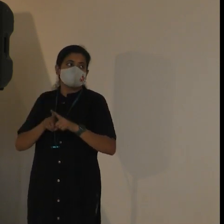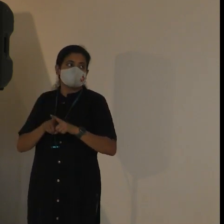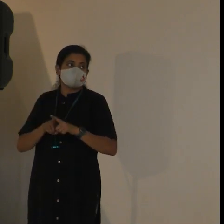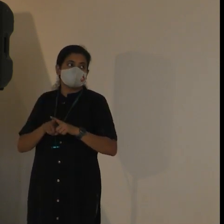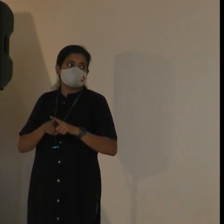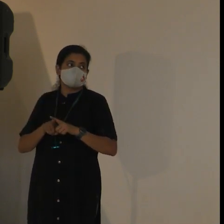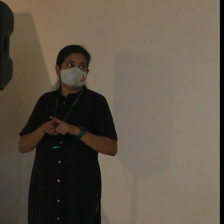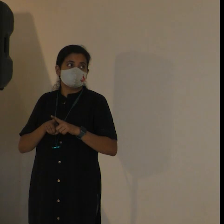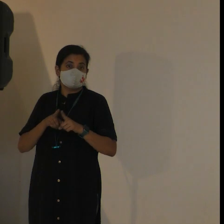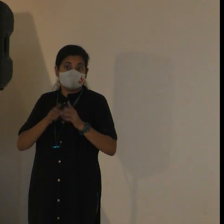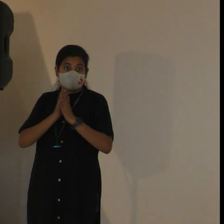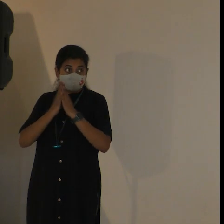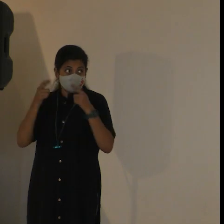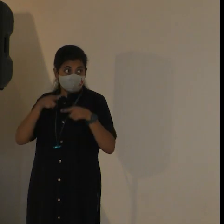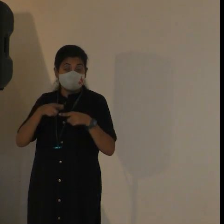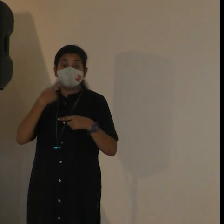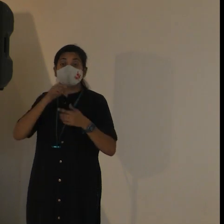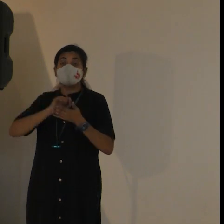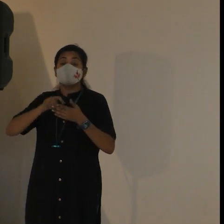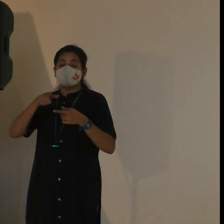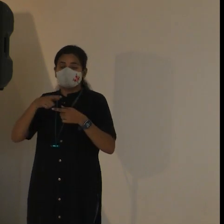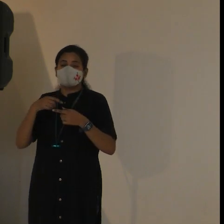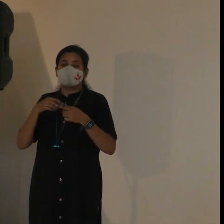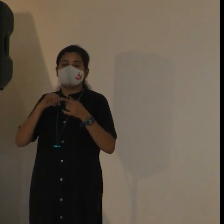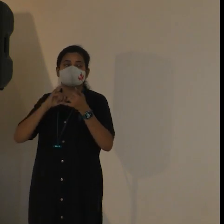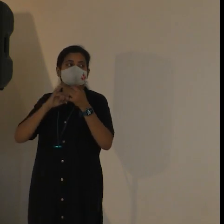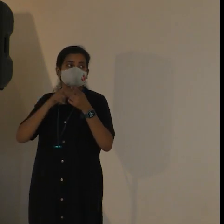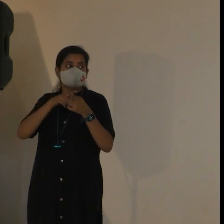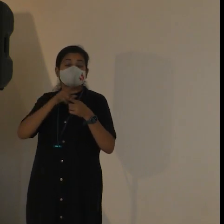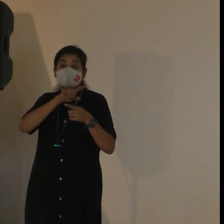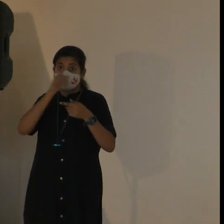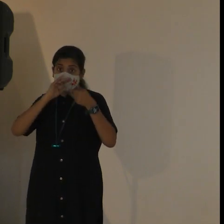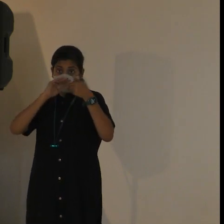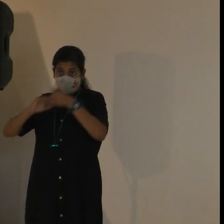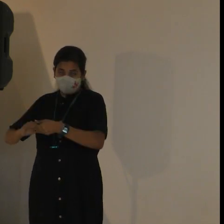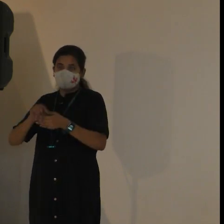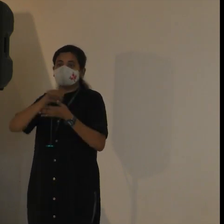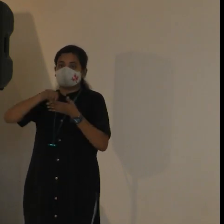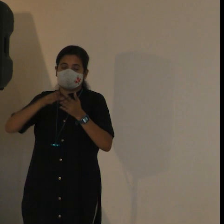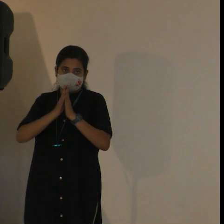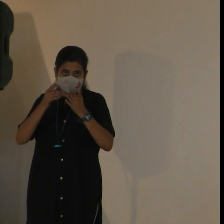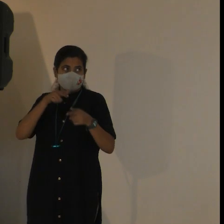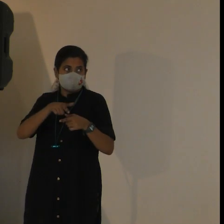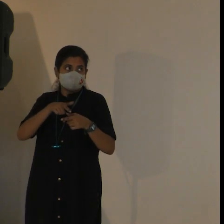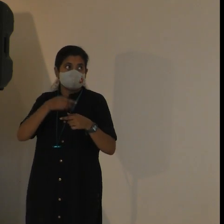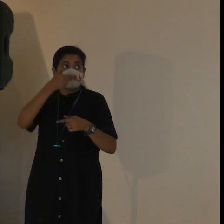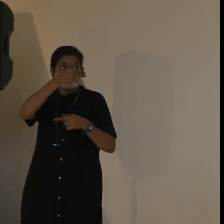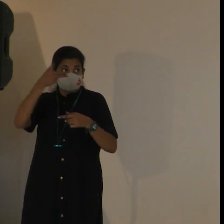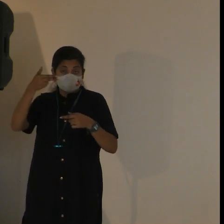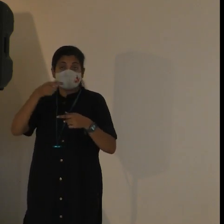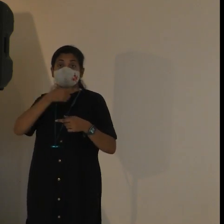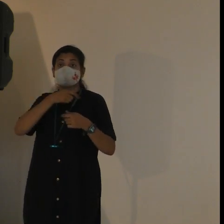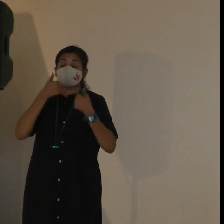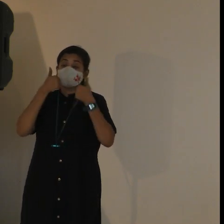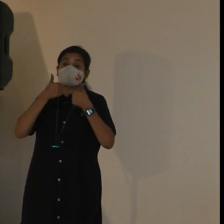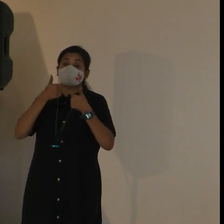So there's a book written by Dr. Sharayu Pandit, his second wife, and it's titled The Greatest Son of